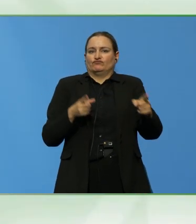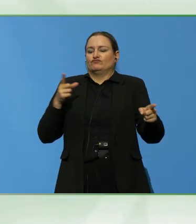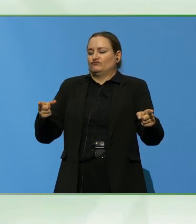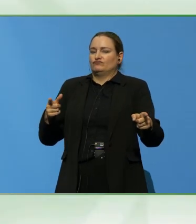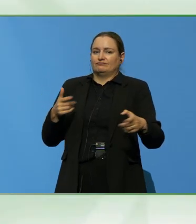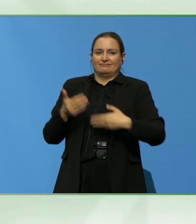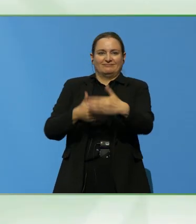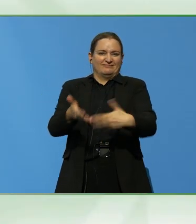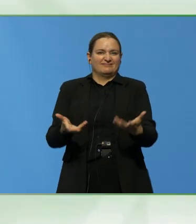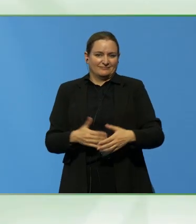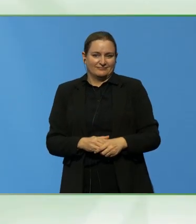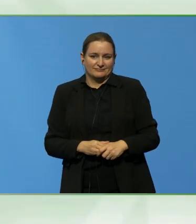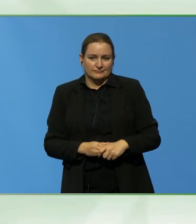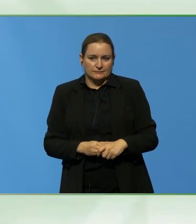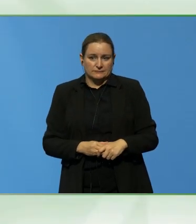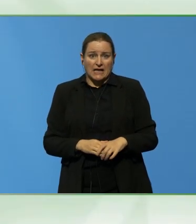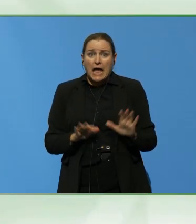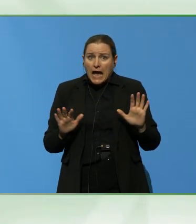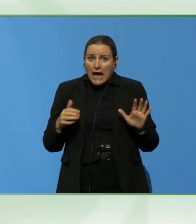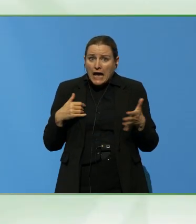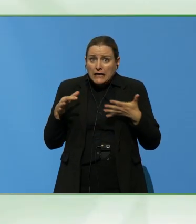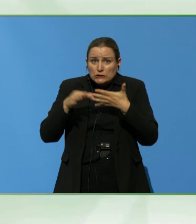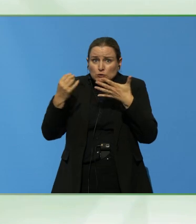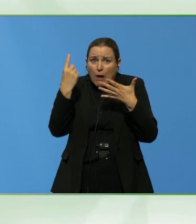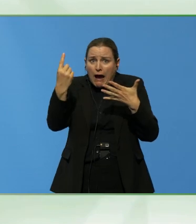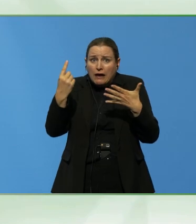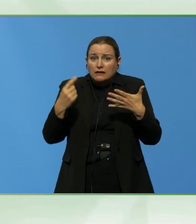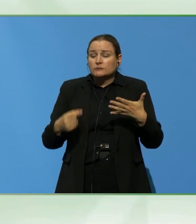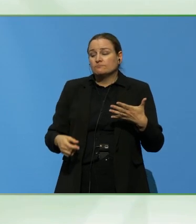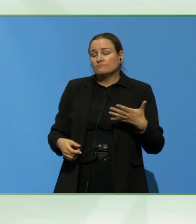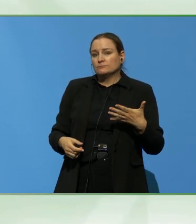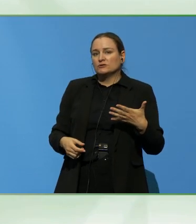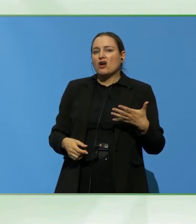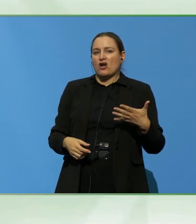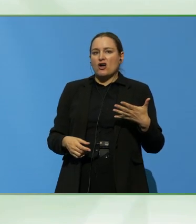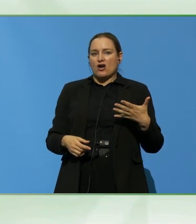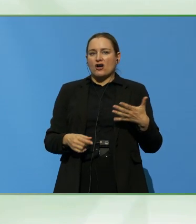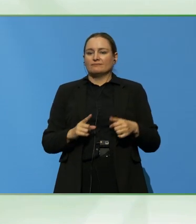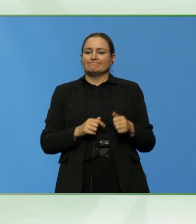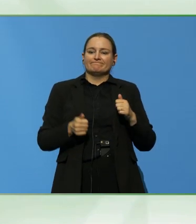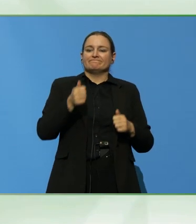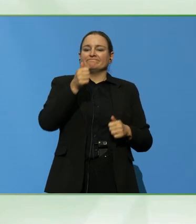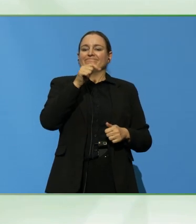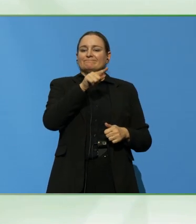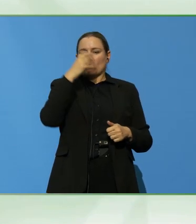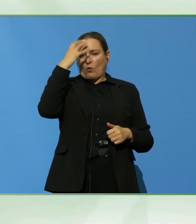down the panel. And we can only choose one? We can only choose one, correct. Okay, editors and commissioners.